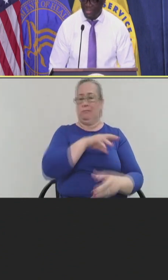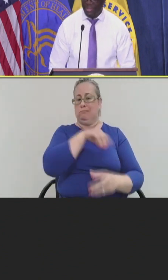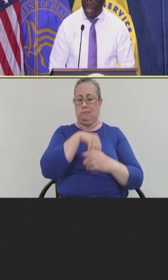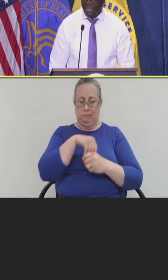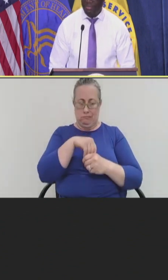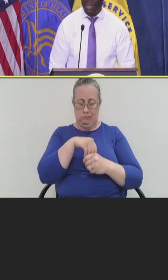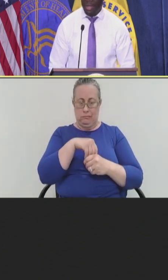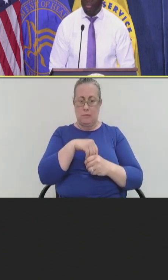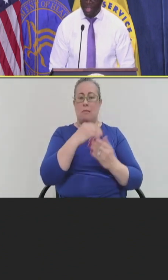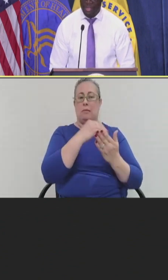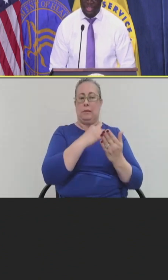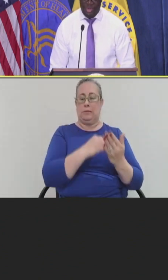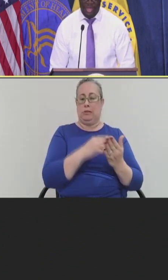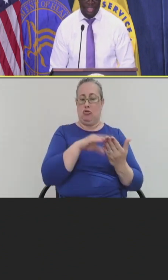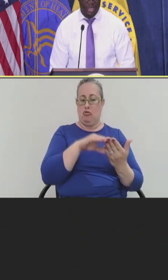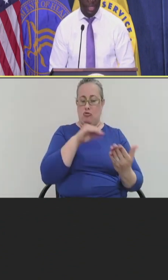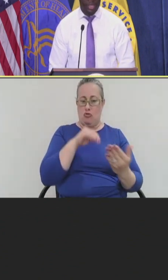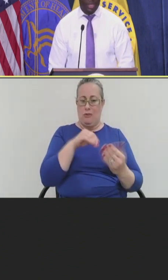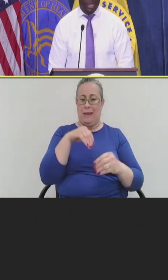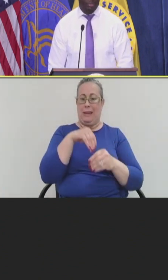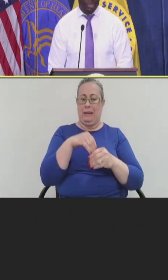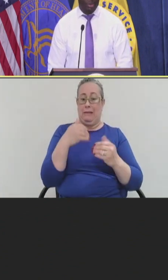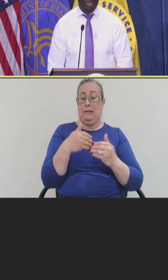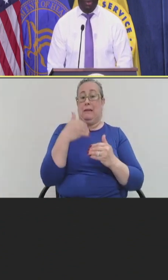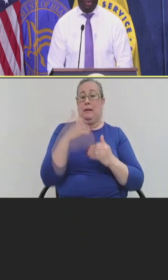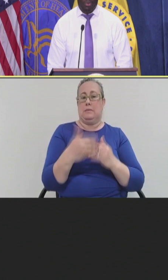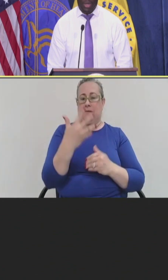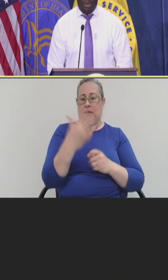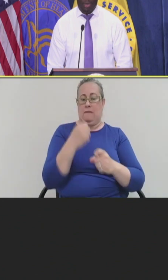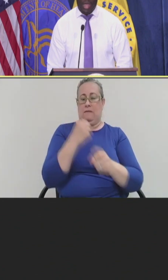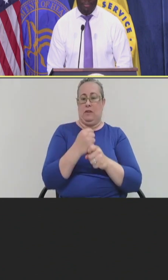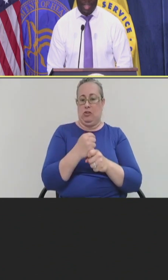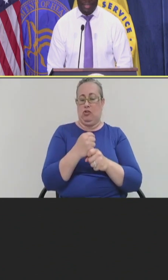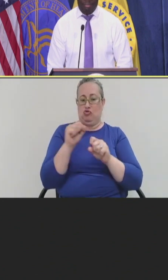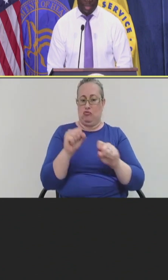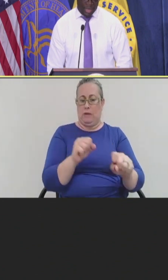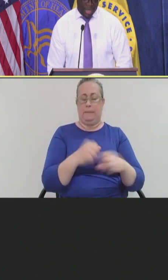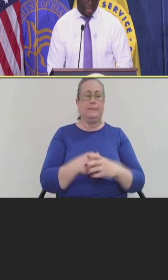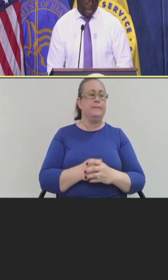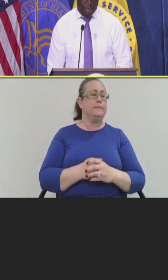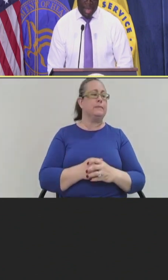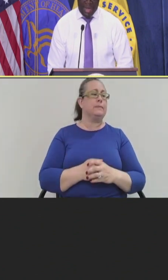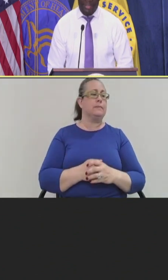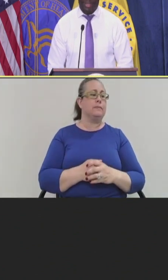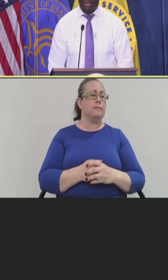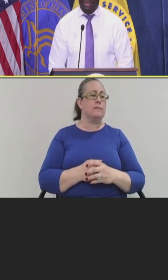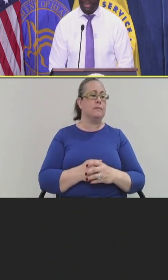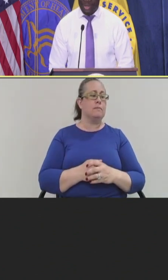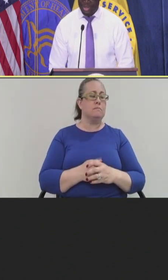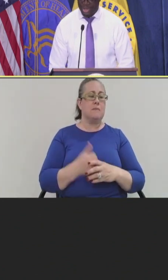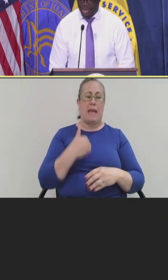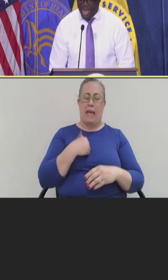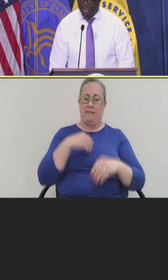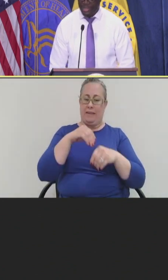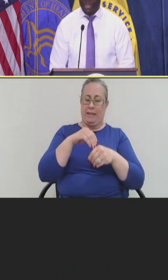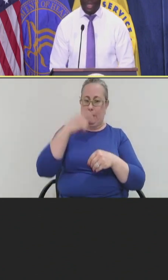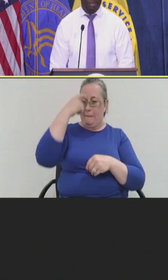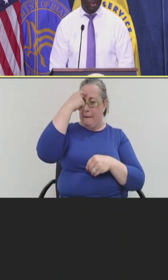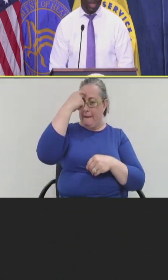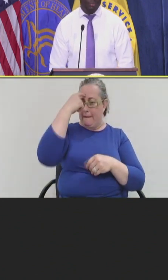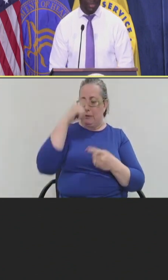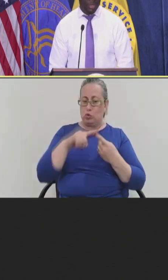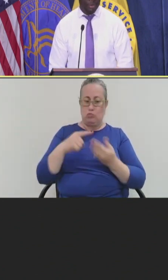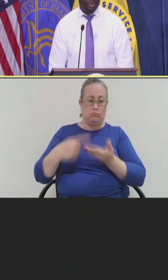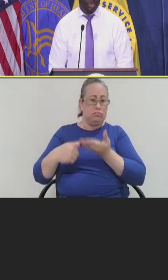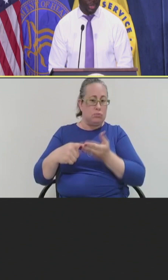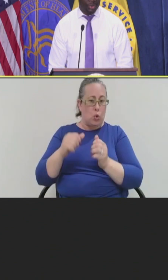this next 5-year strategy. So, we have that in our mind, to talk to the tribes. We